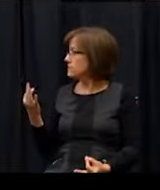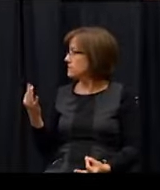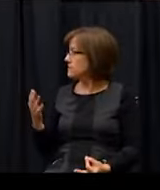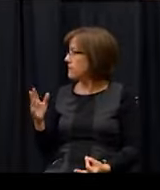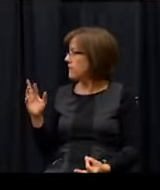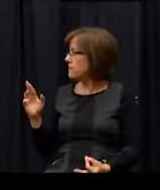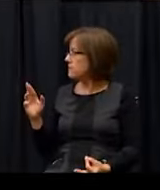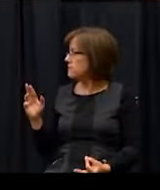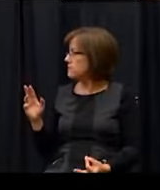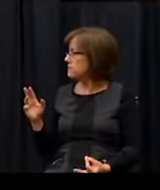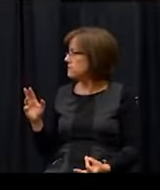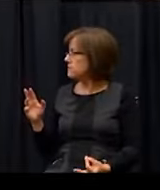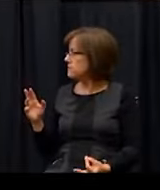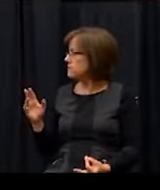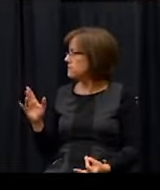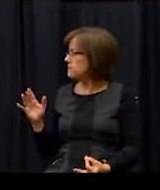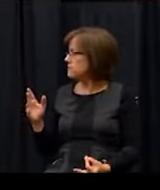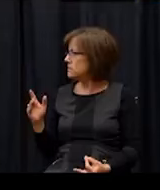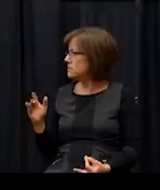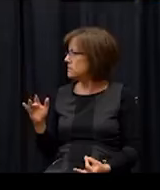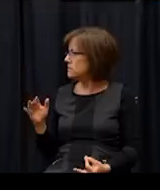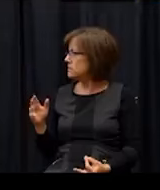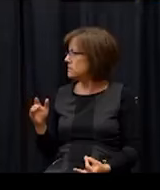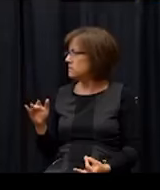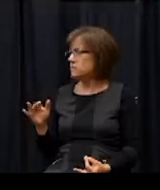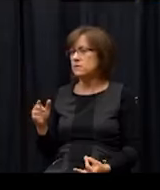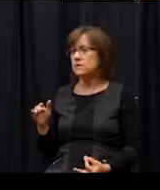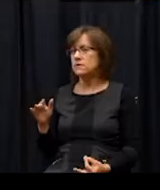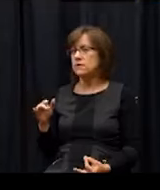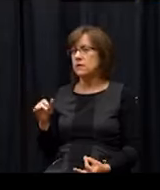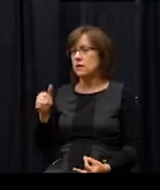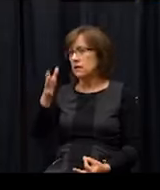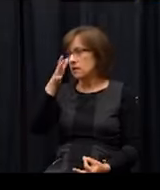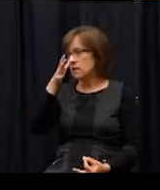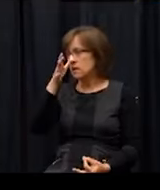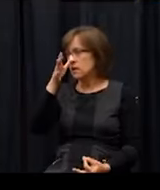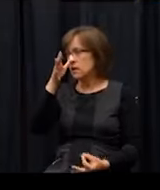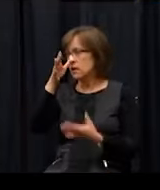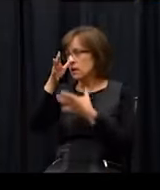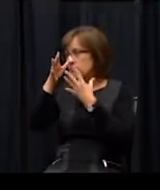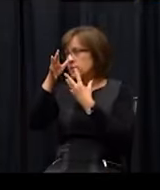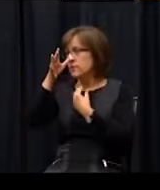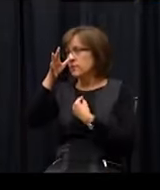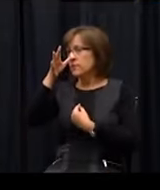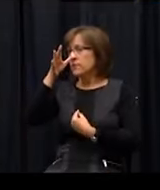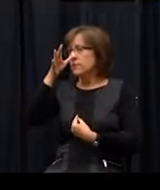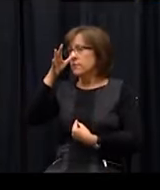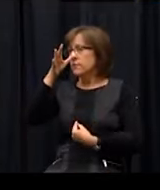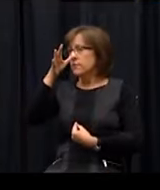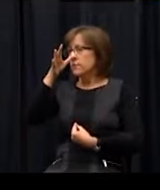you're going to put your right hand, you're going to inhale, covering your right